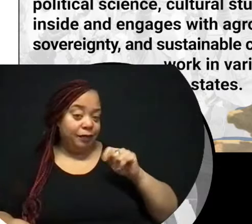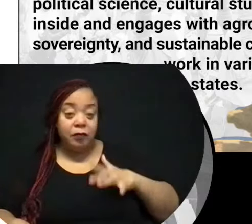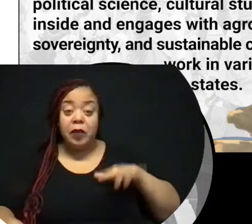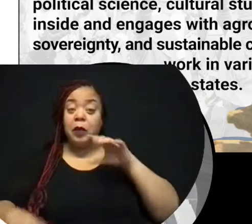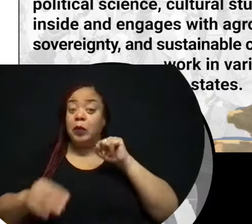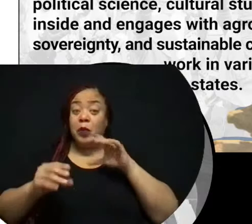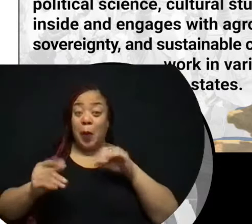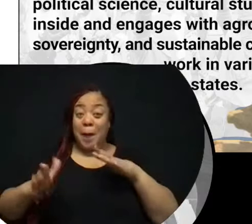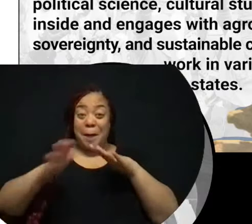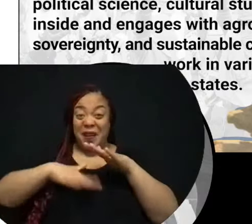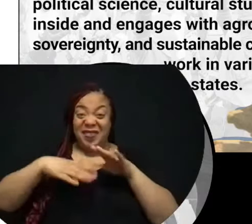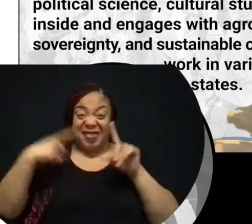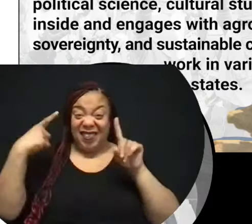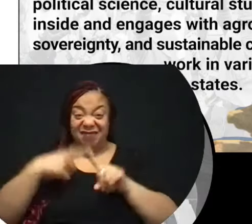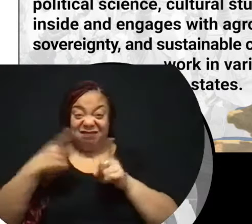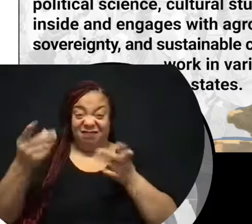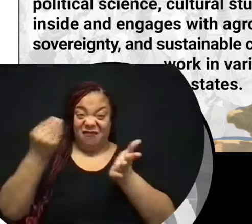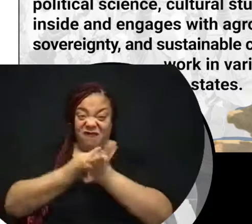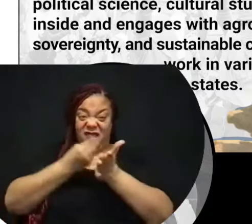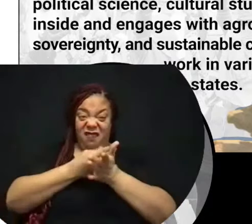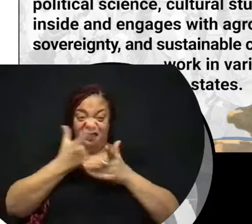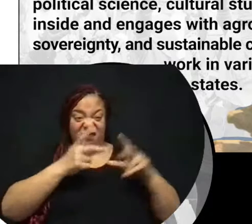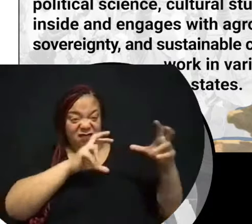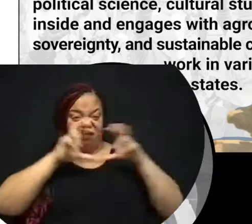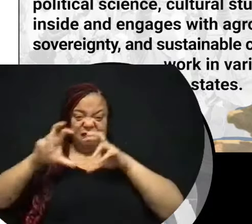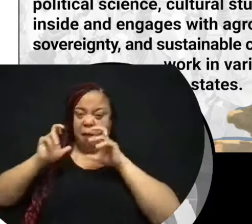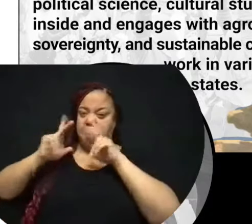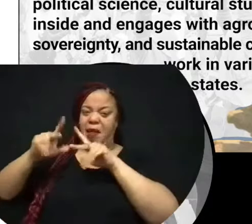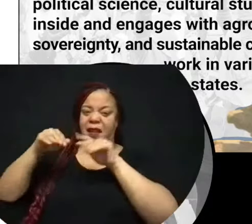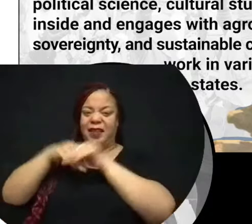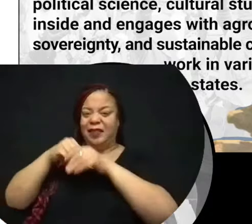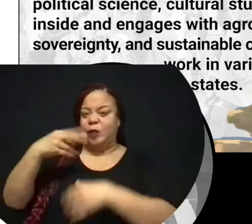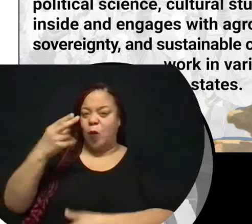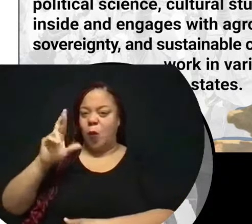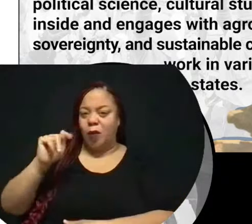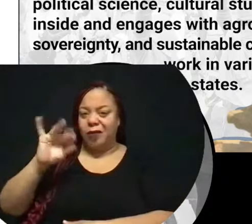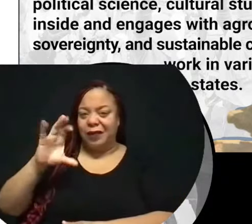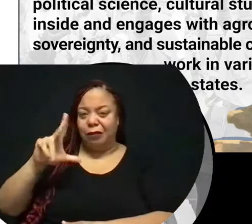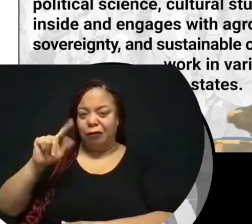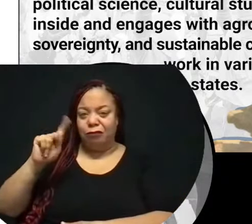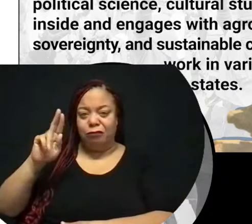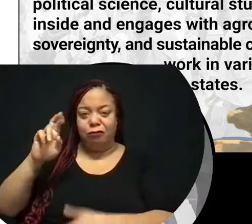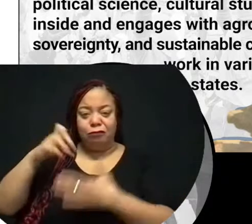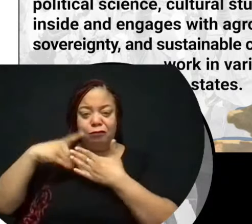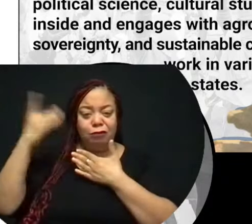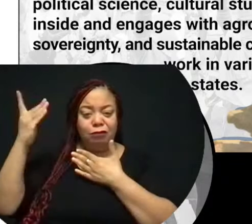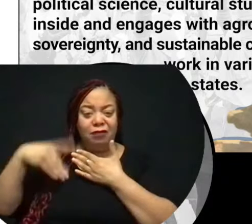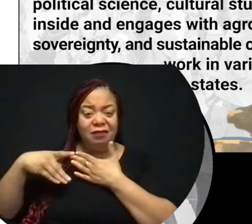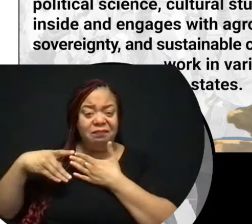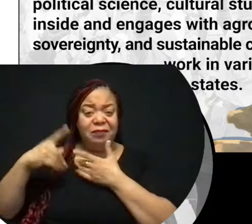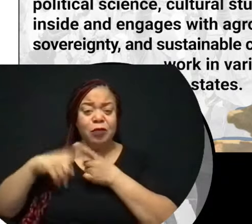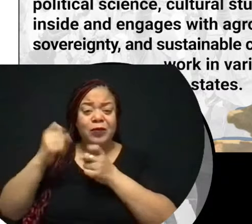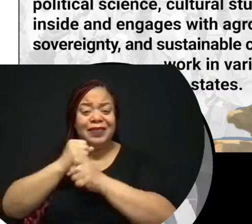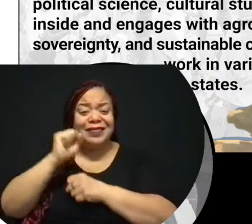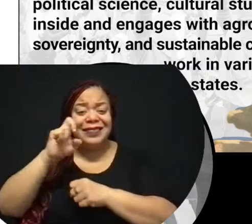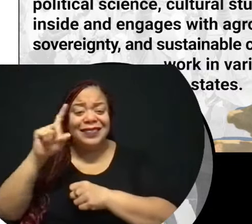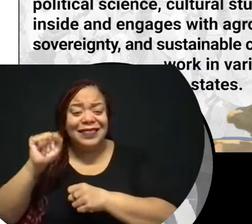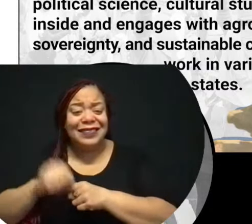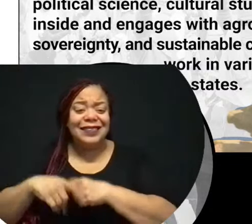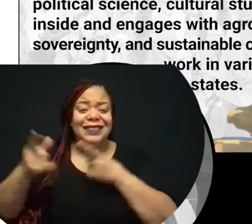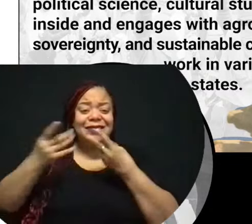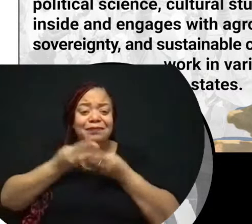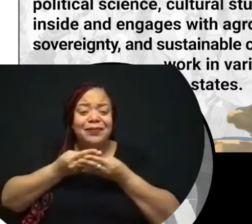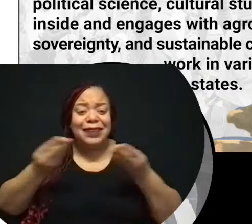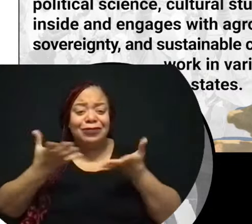program. But it was basically ran by us and for us, and it was something that we had to take care of